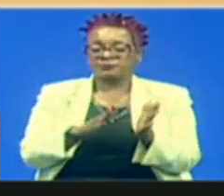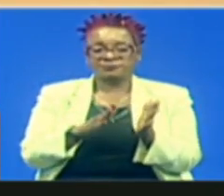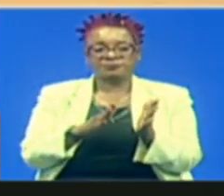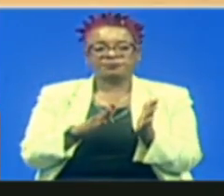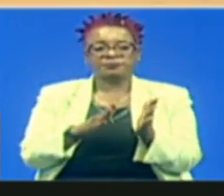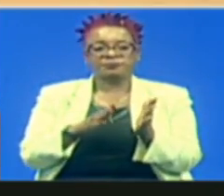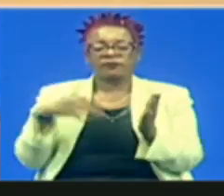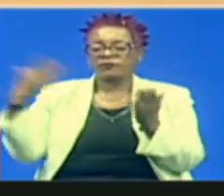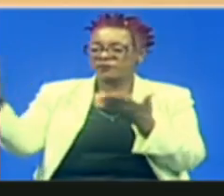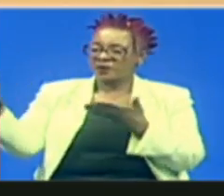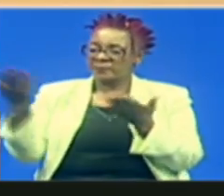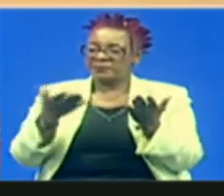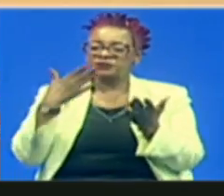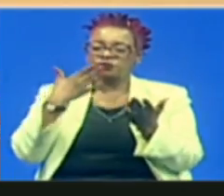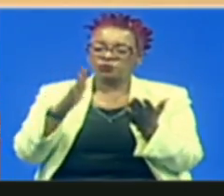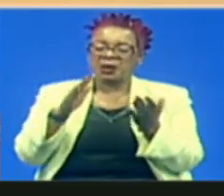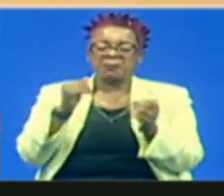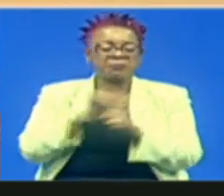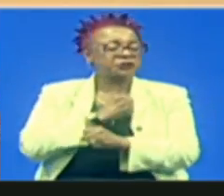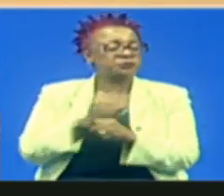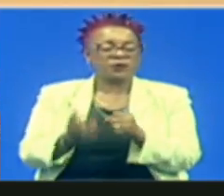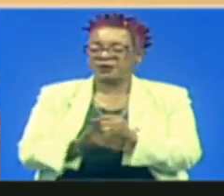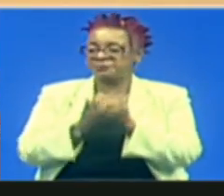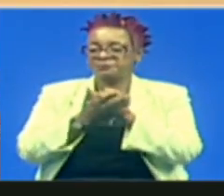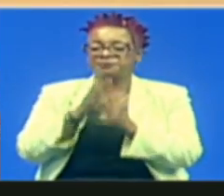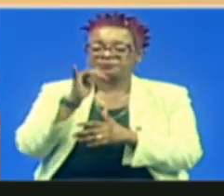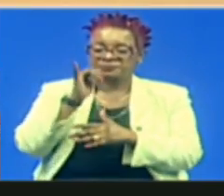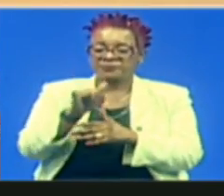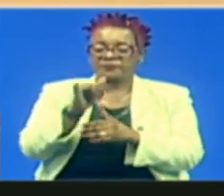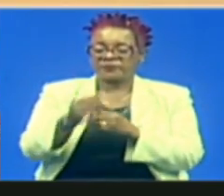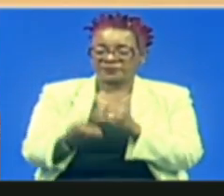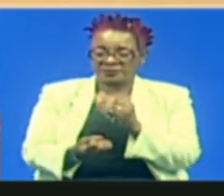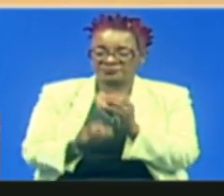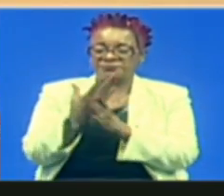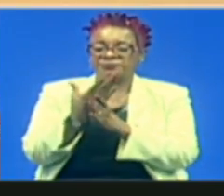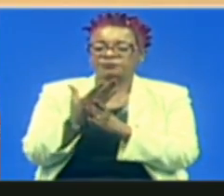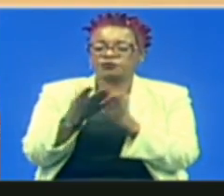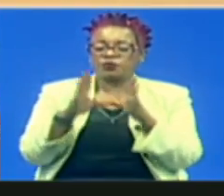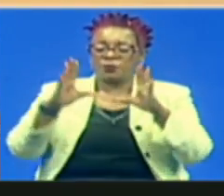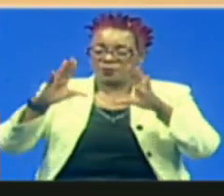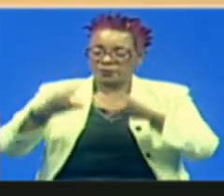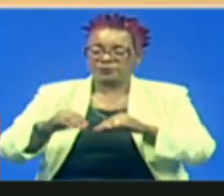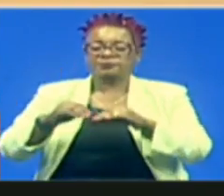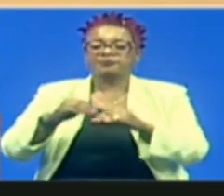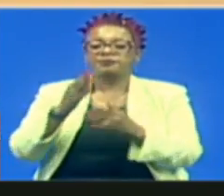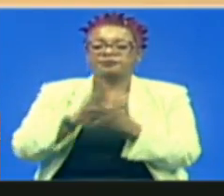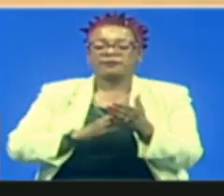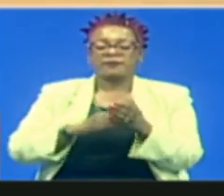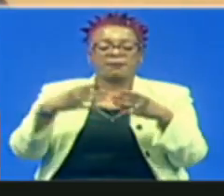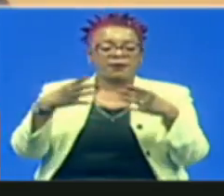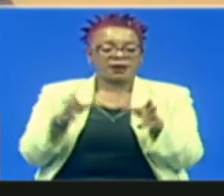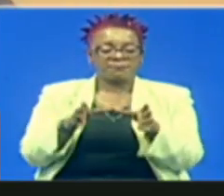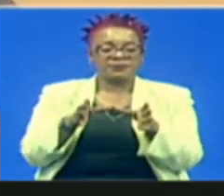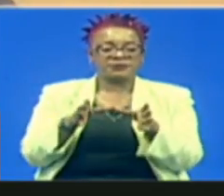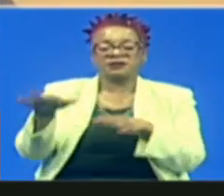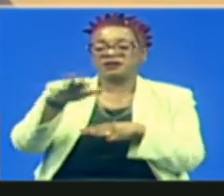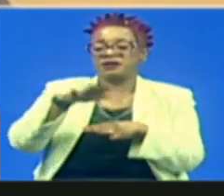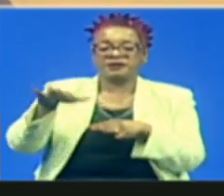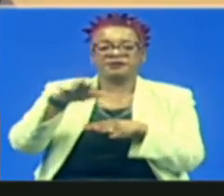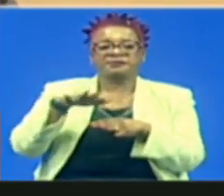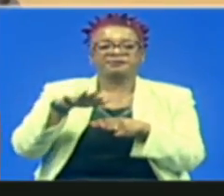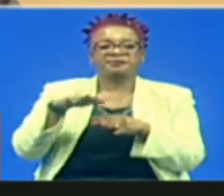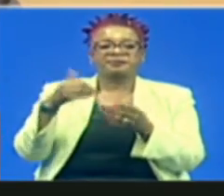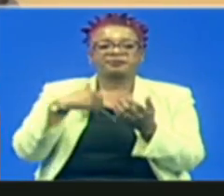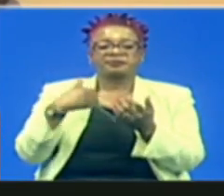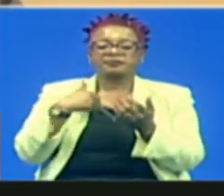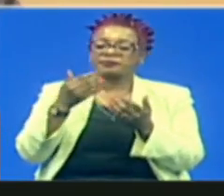sukari kutoka nje haiwezi saidia. Hiyo ndio chanzo cha kuangusha kampuni zetu ambazo zinapatikana maeneo haya. Kuna tu baadhi